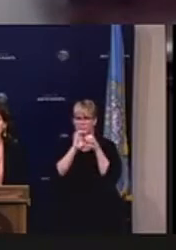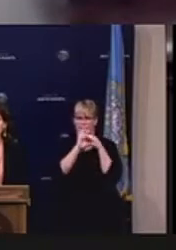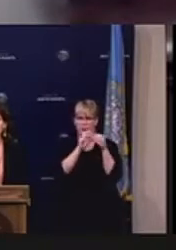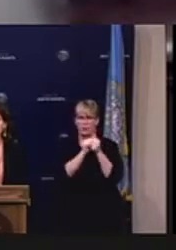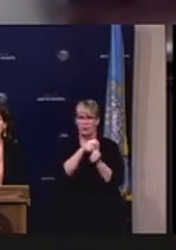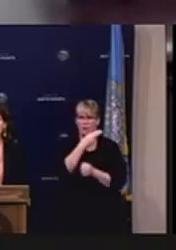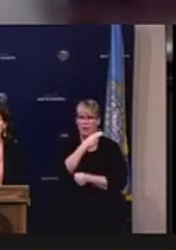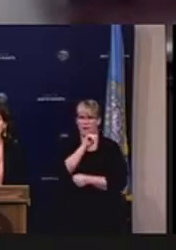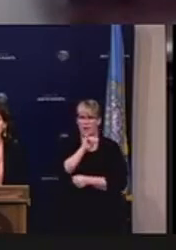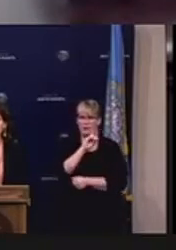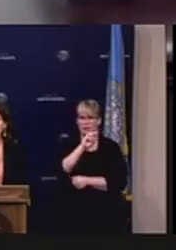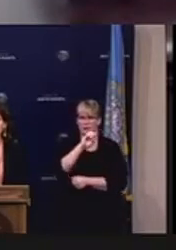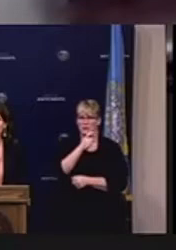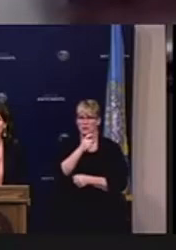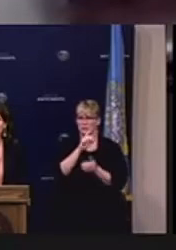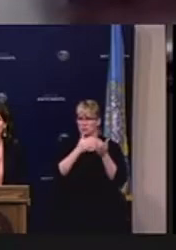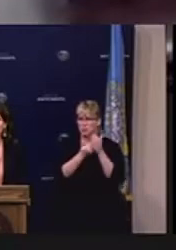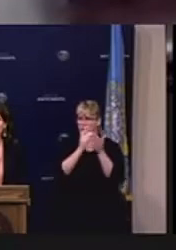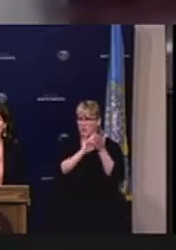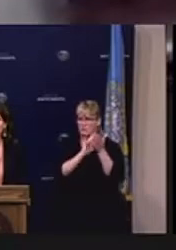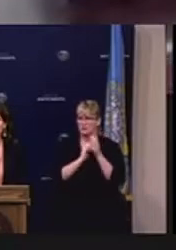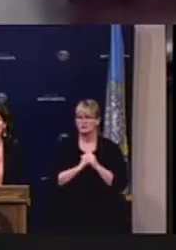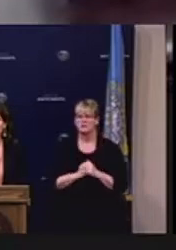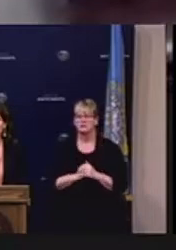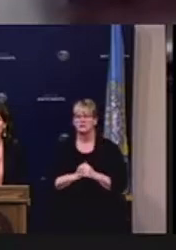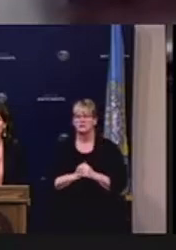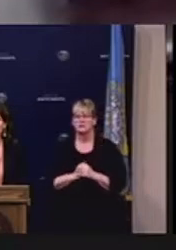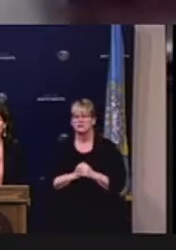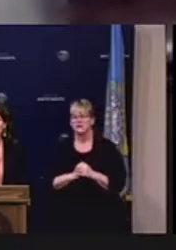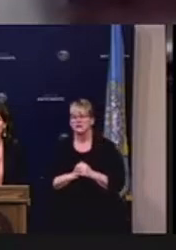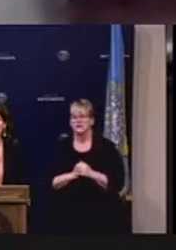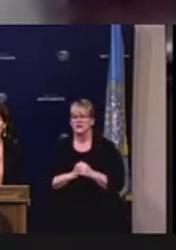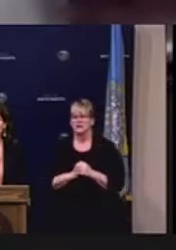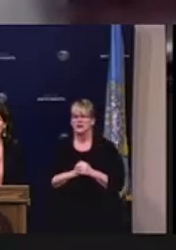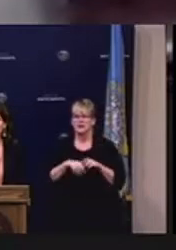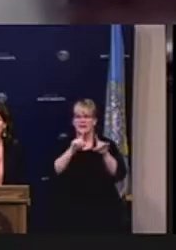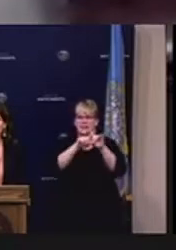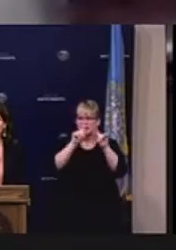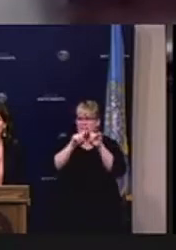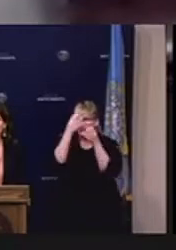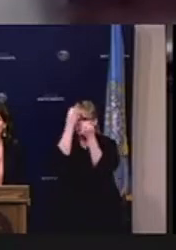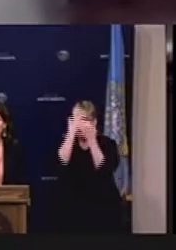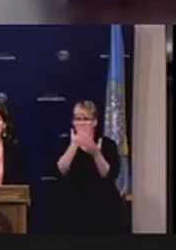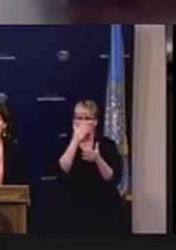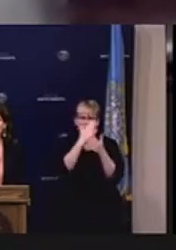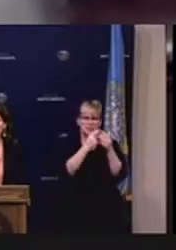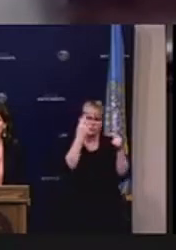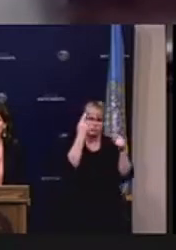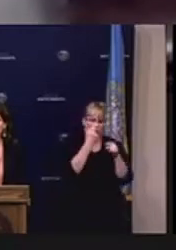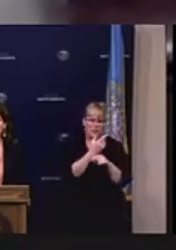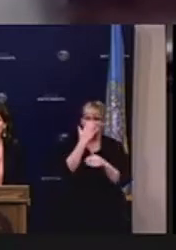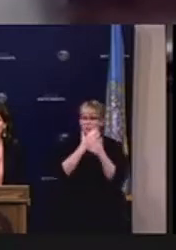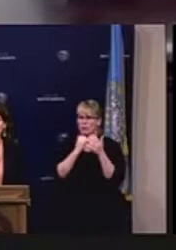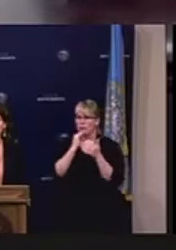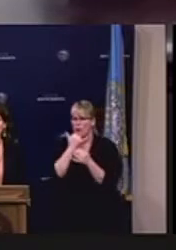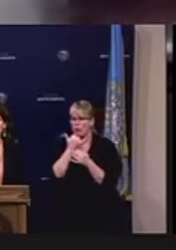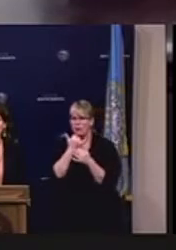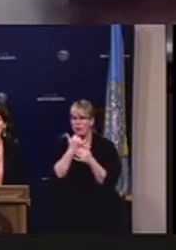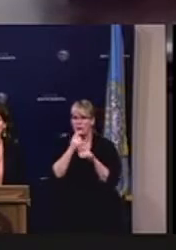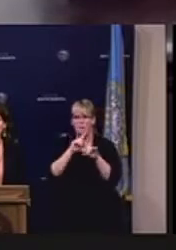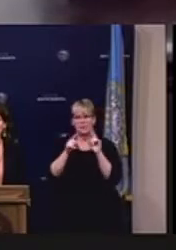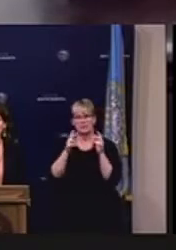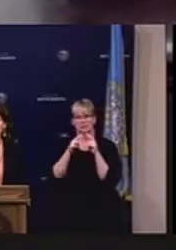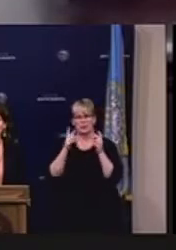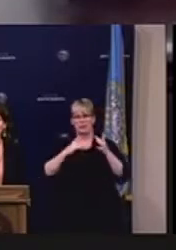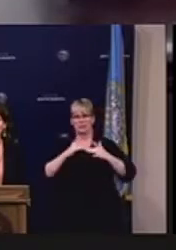a lot of altering information, different information about hydroxychloroquine, and it makes it very concerning for a